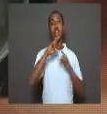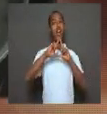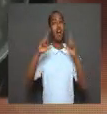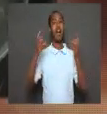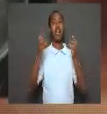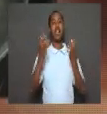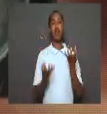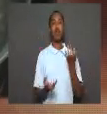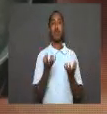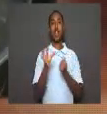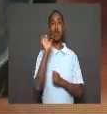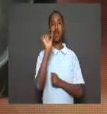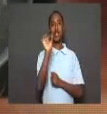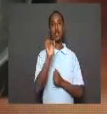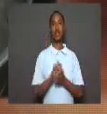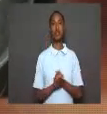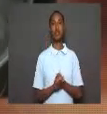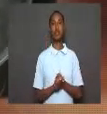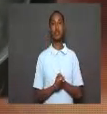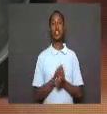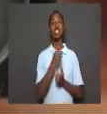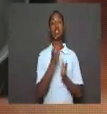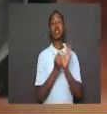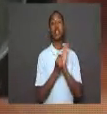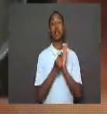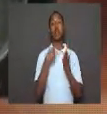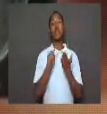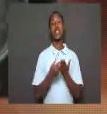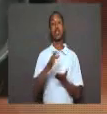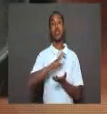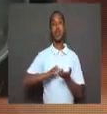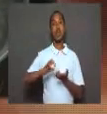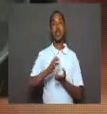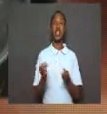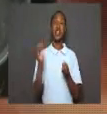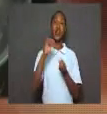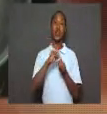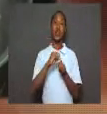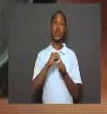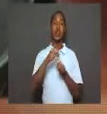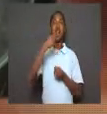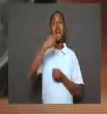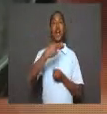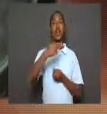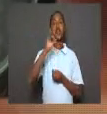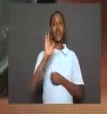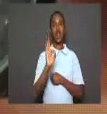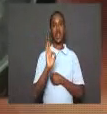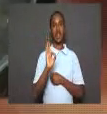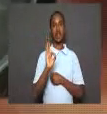boiling points. Some examples of these compounds include hydrogen